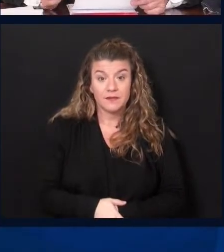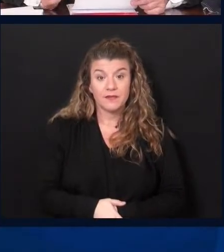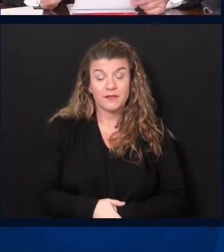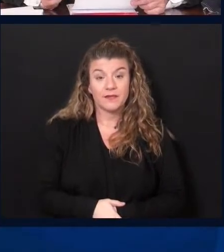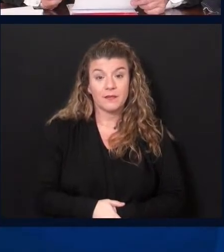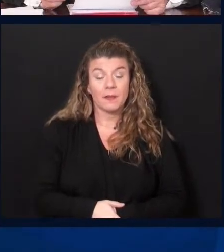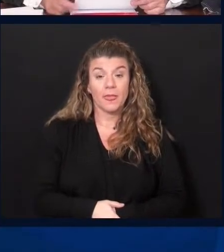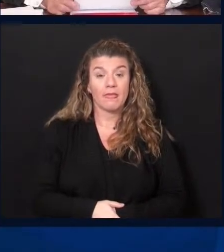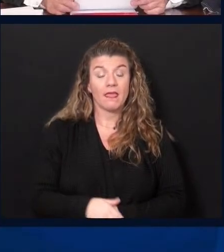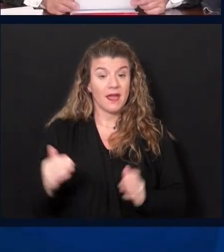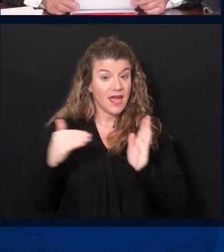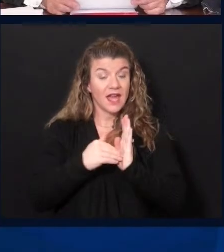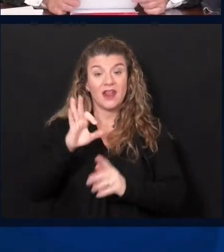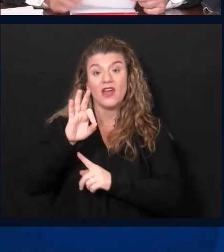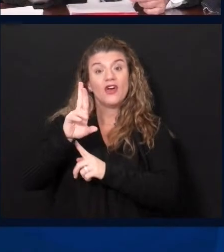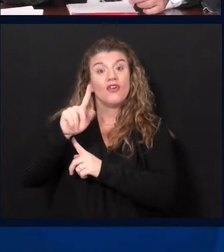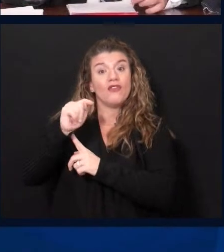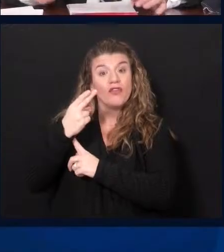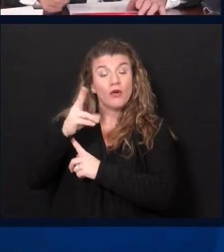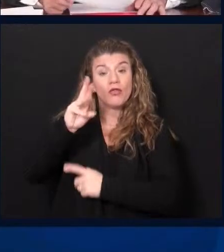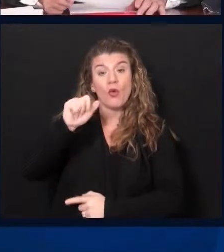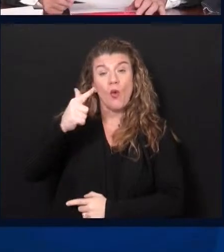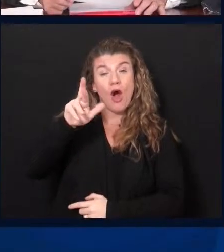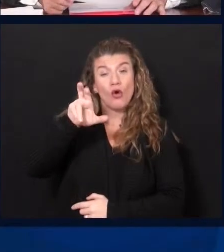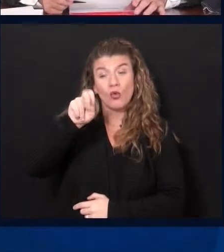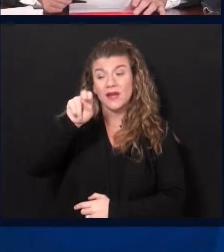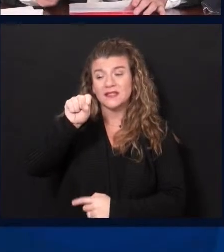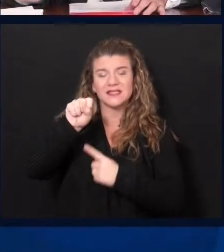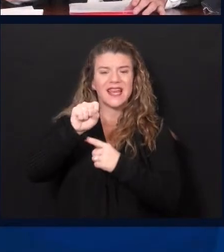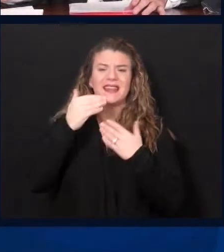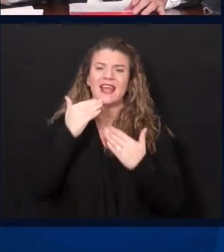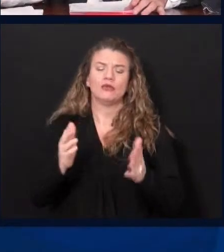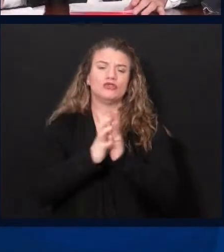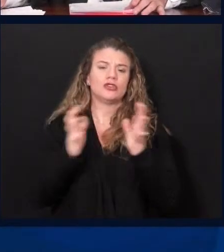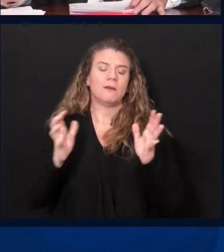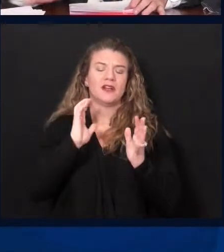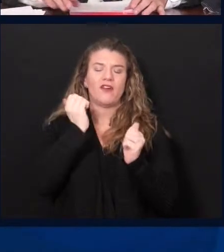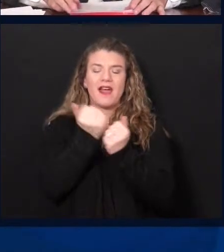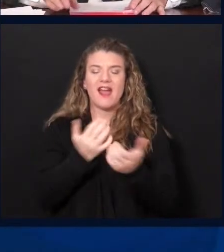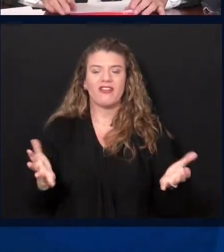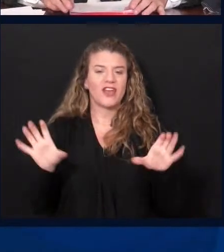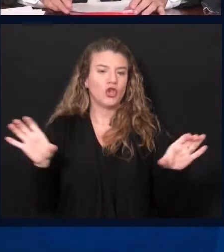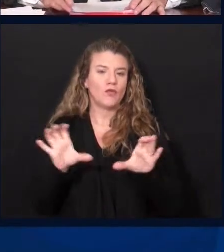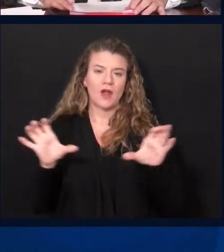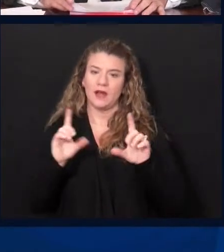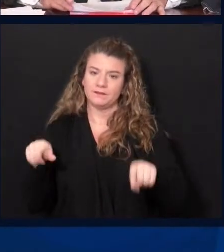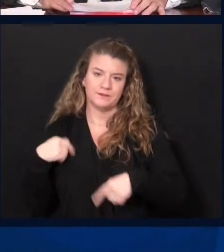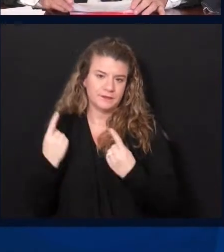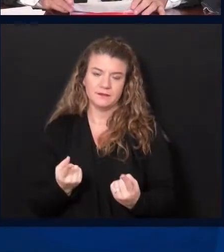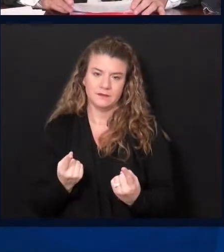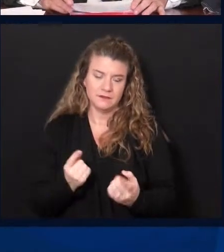Again, Fruth and Walgreens, thank you so much, you know, for all you've done as well.